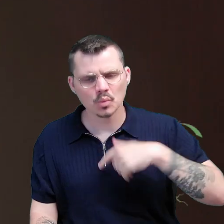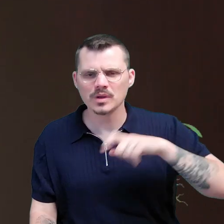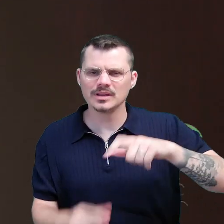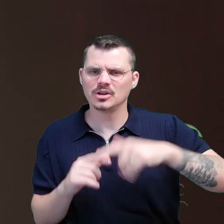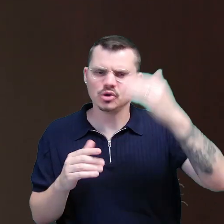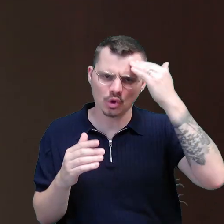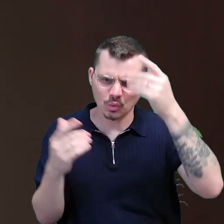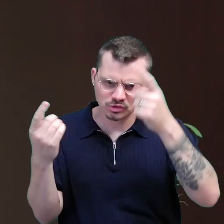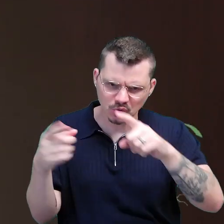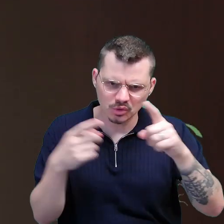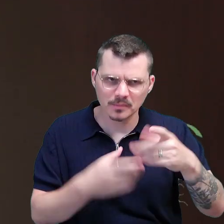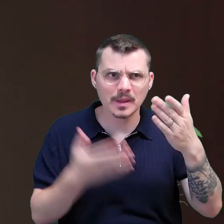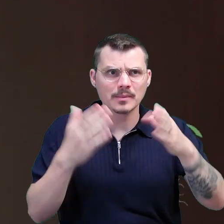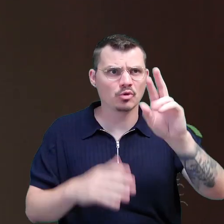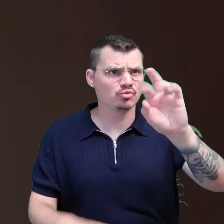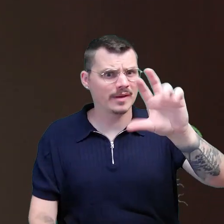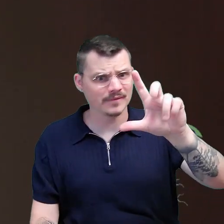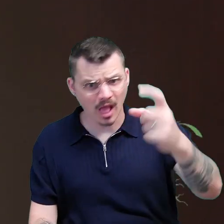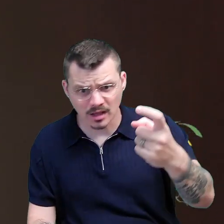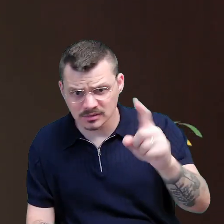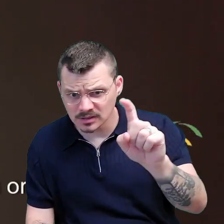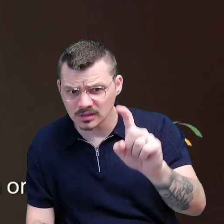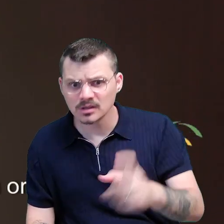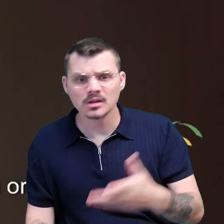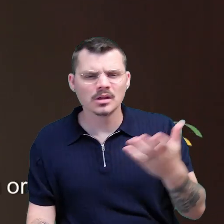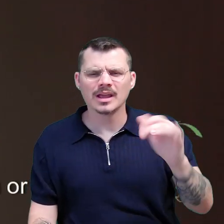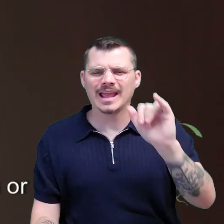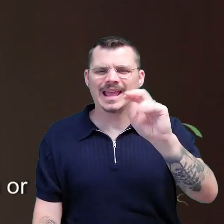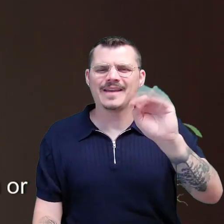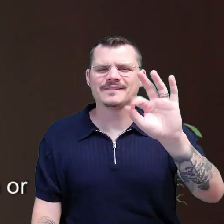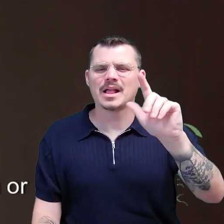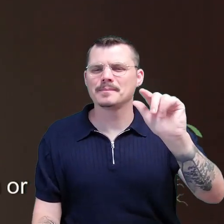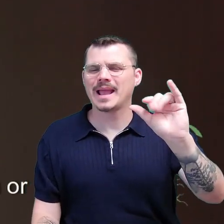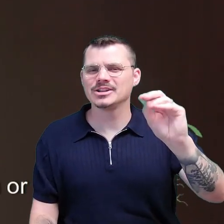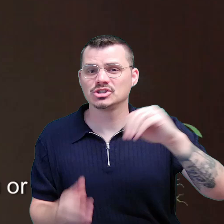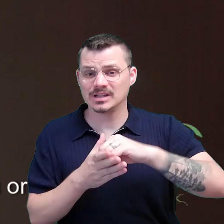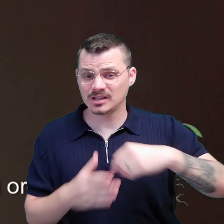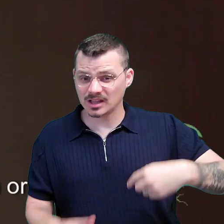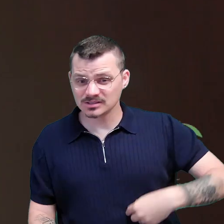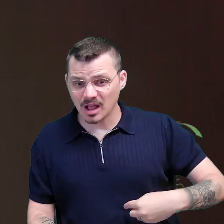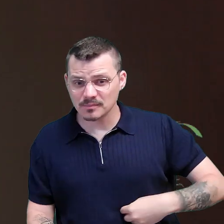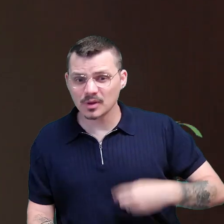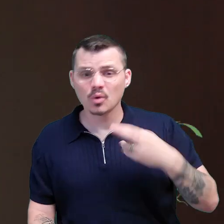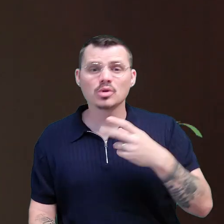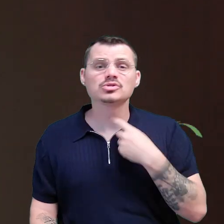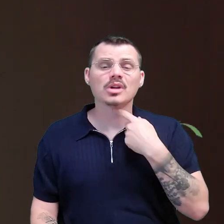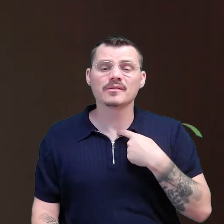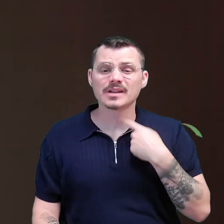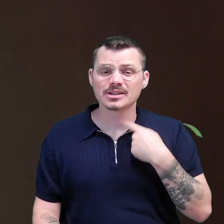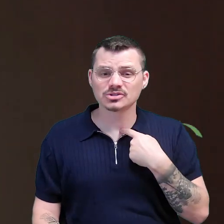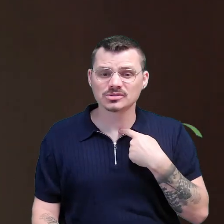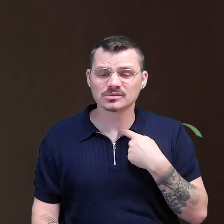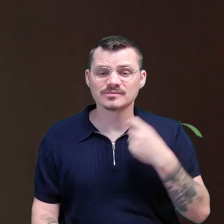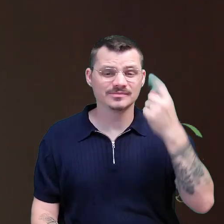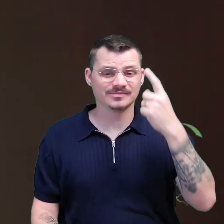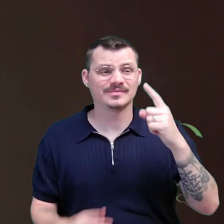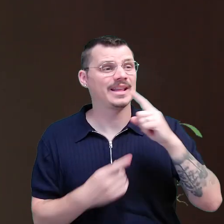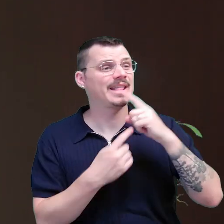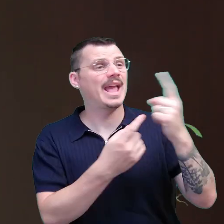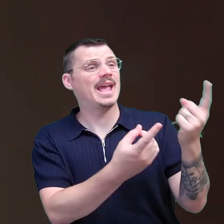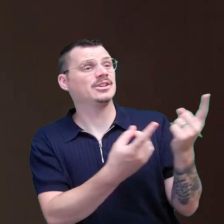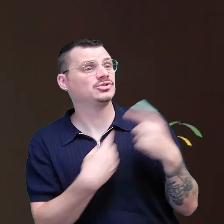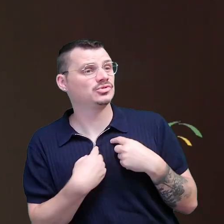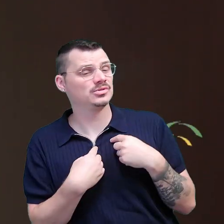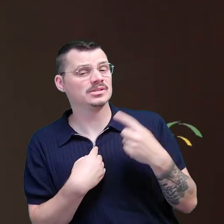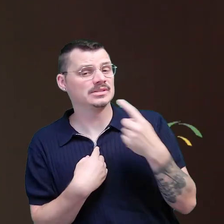what's going on. Does he have reflux? Does he have some kind of inflammation in his stomach or his esophagus? And the answer